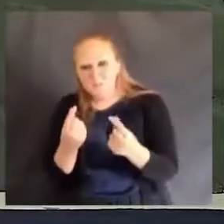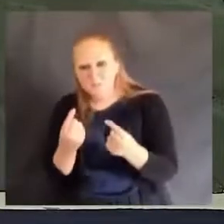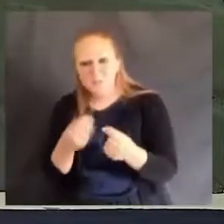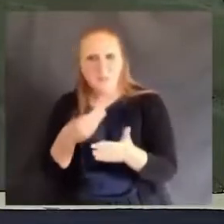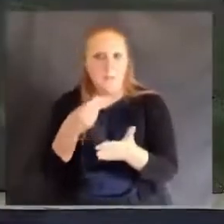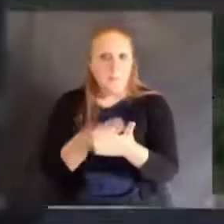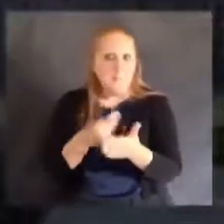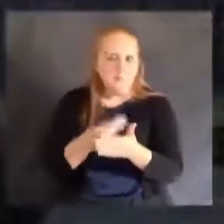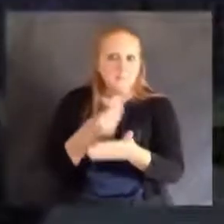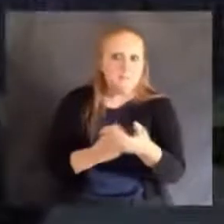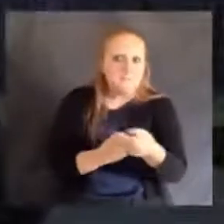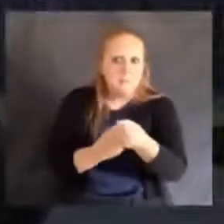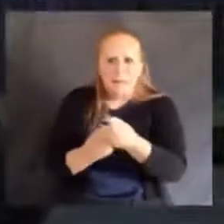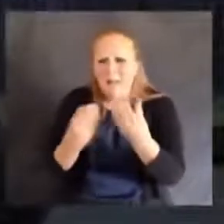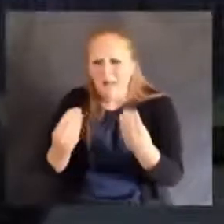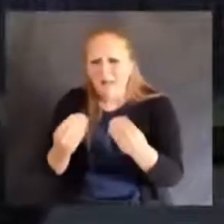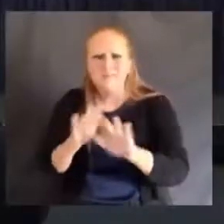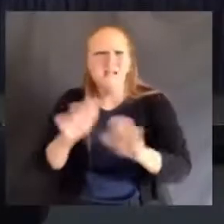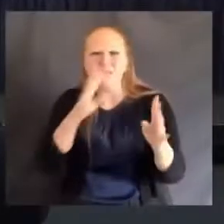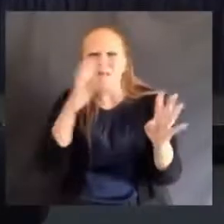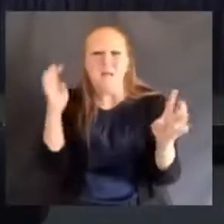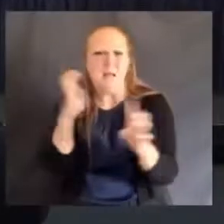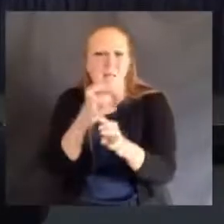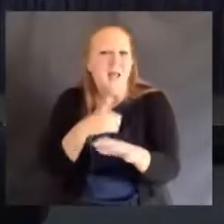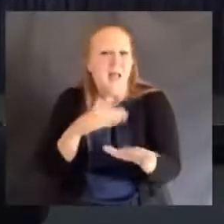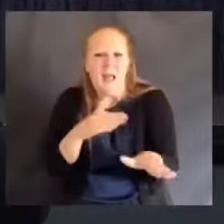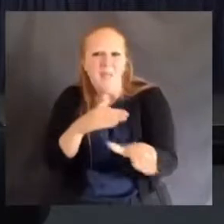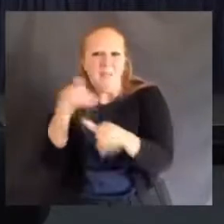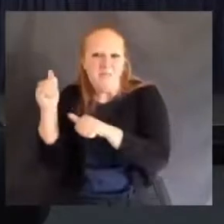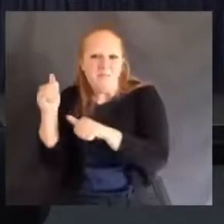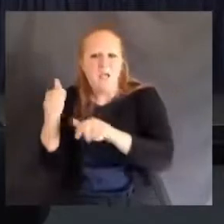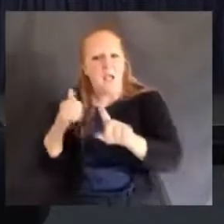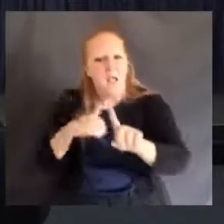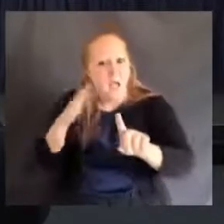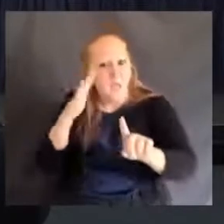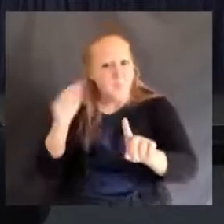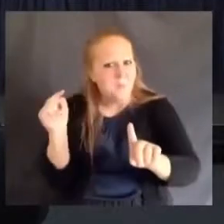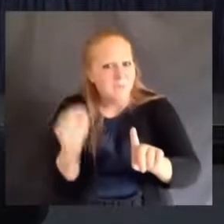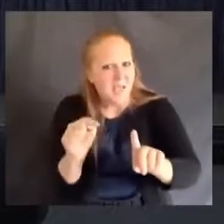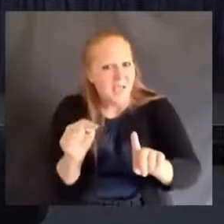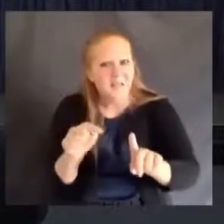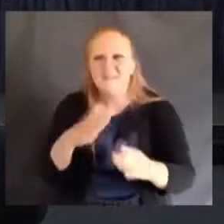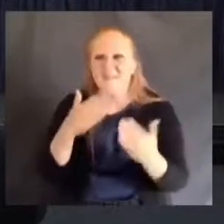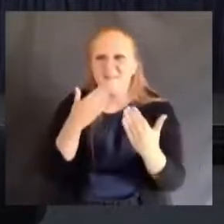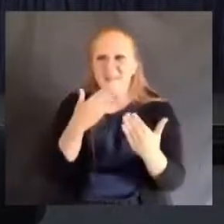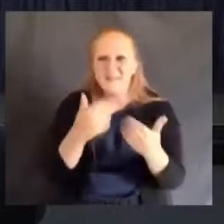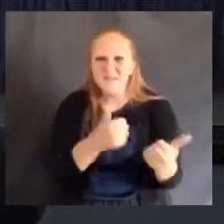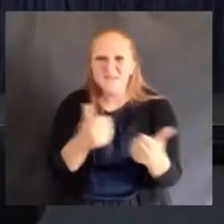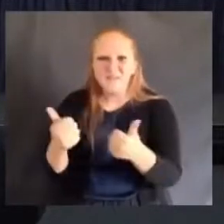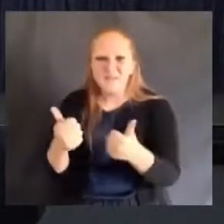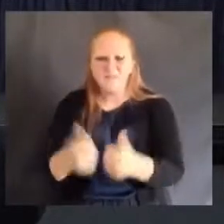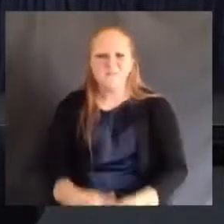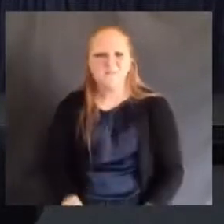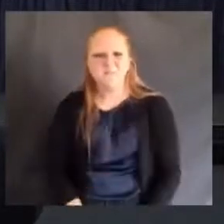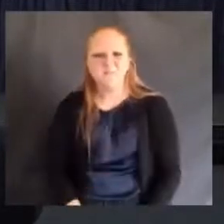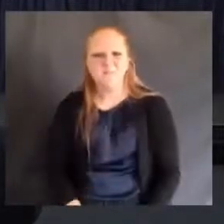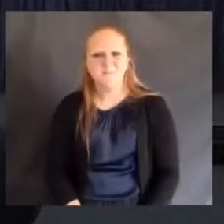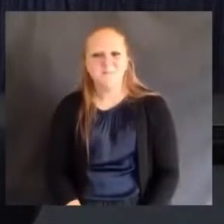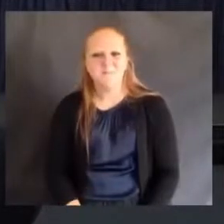that's it. It's too complicated. I'm leaving. I will be back. Thank you, guys. State lawmakers holding